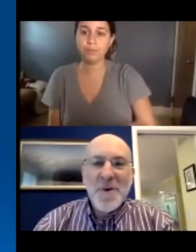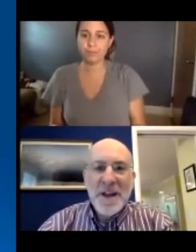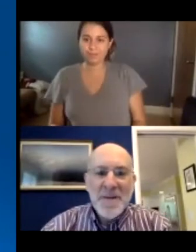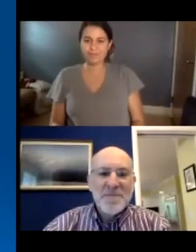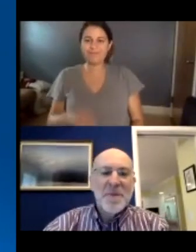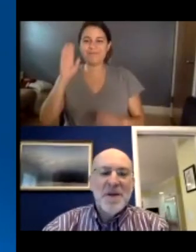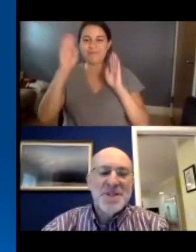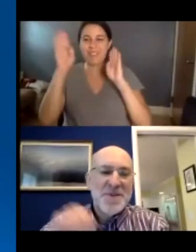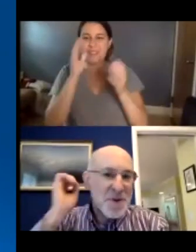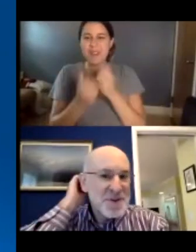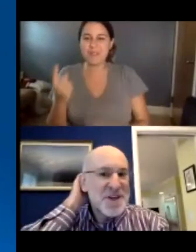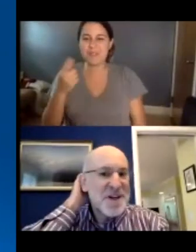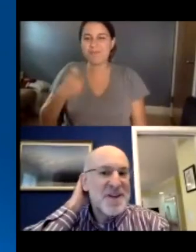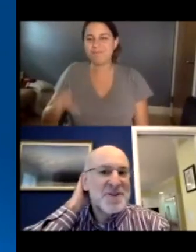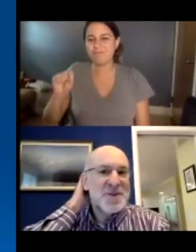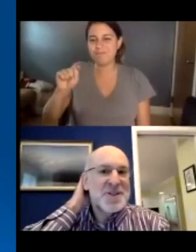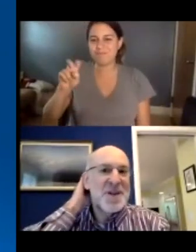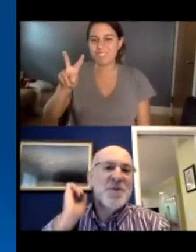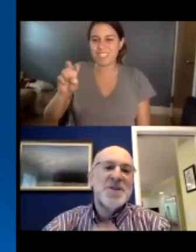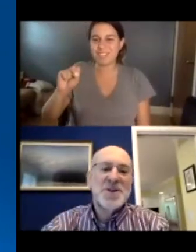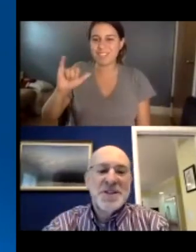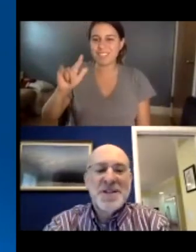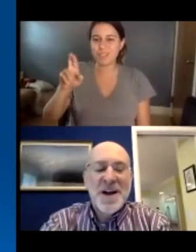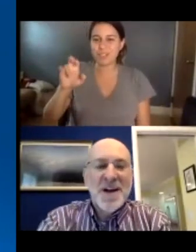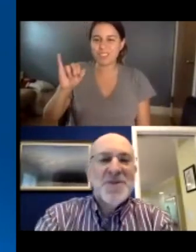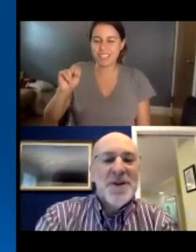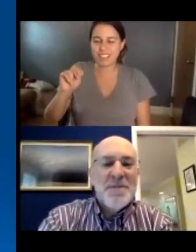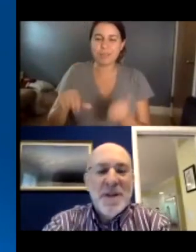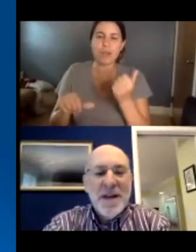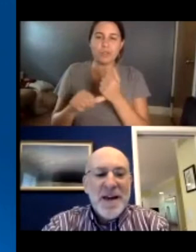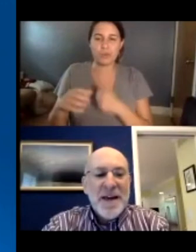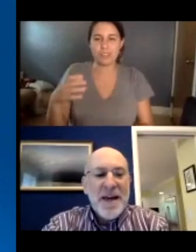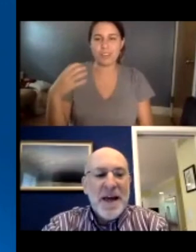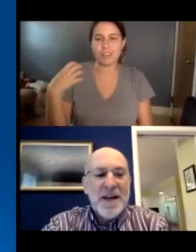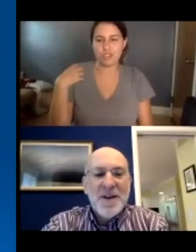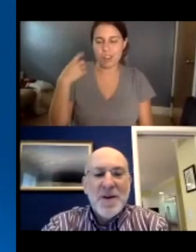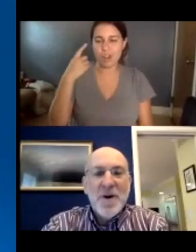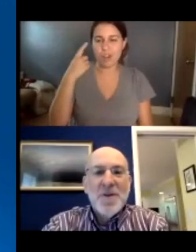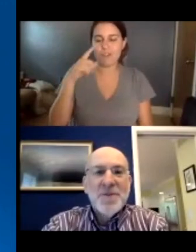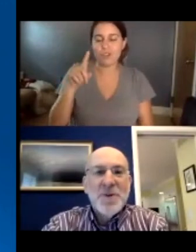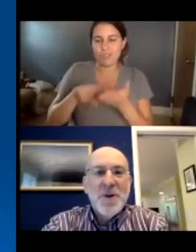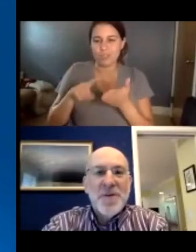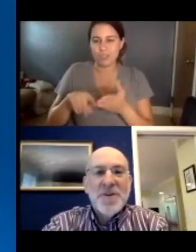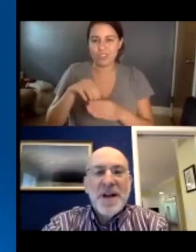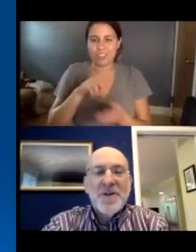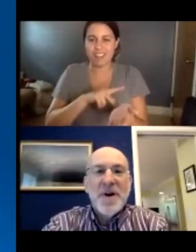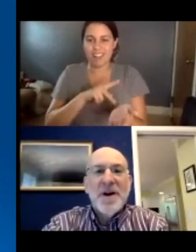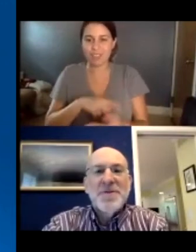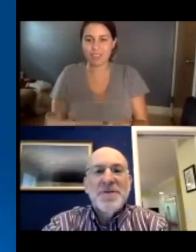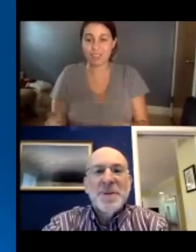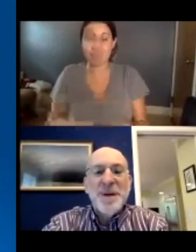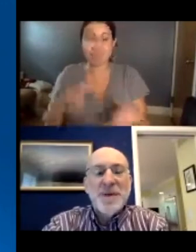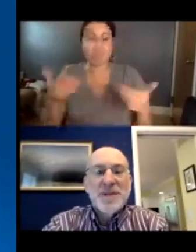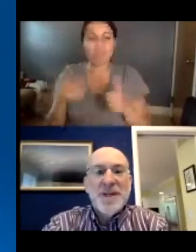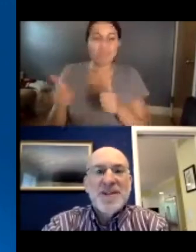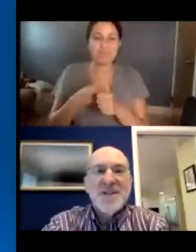Hello, everybody. I'm Steve Silverstein, the Associate Chair for Research in Psychiatry, and welcome to our first Engel